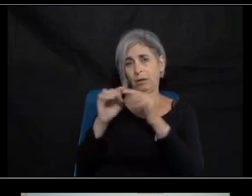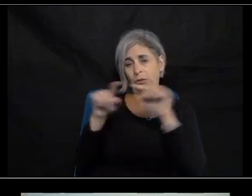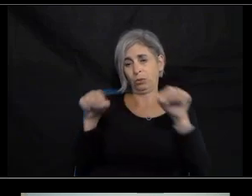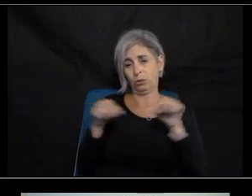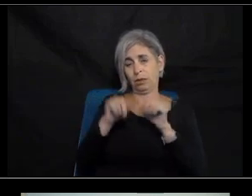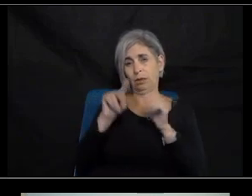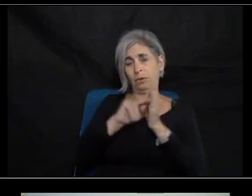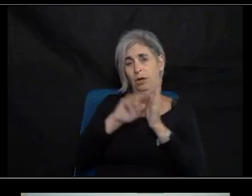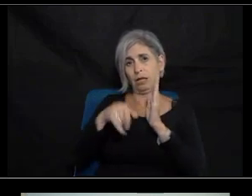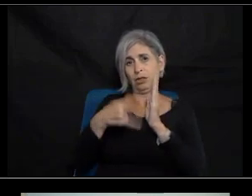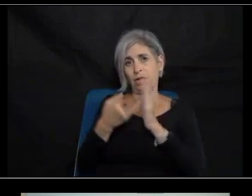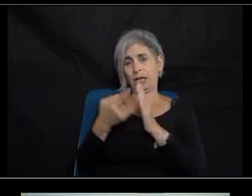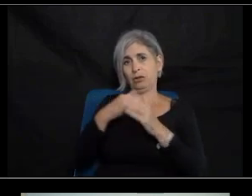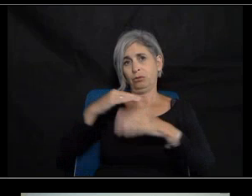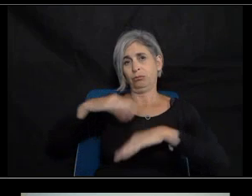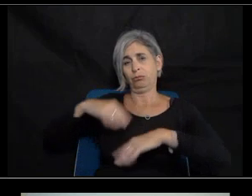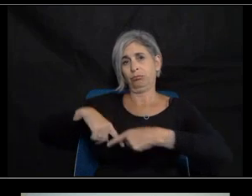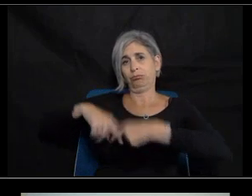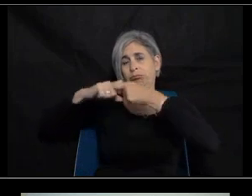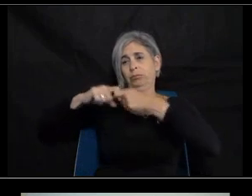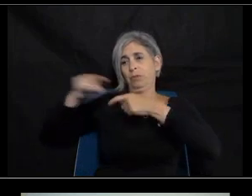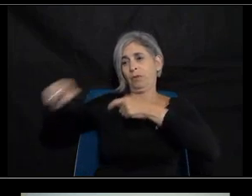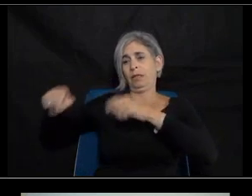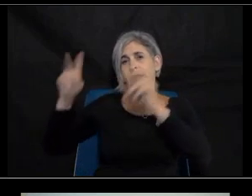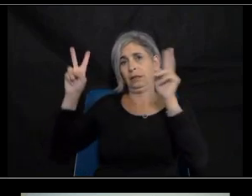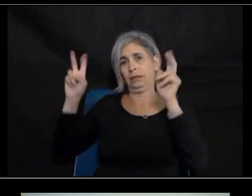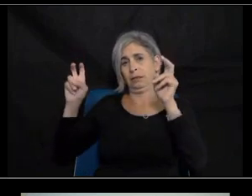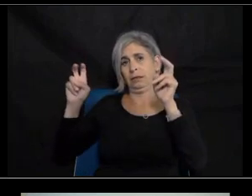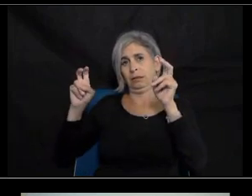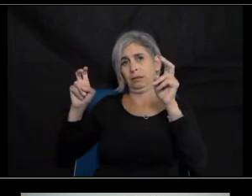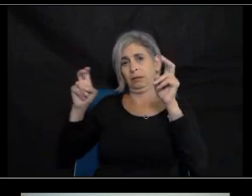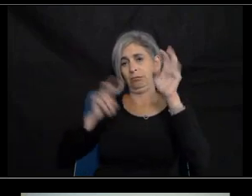project to table this matter and explore